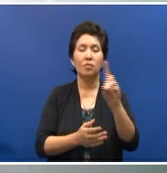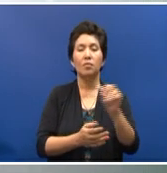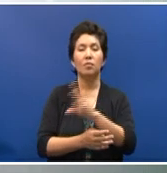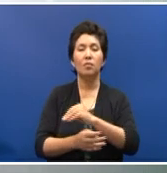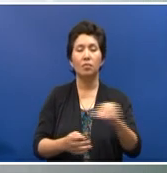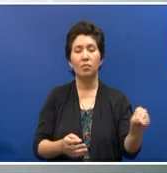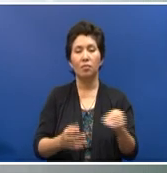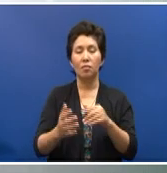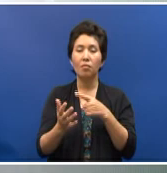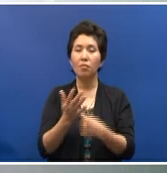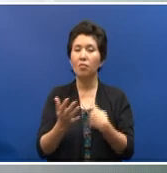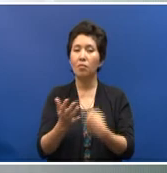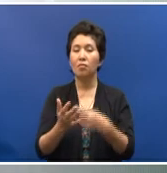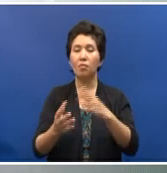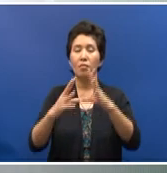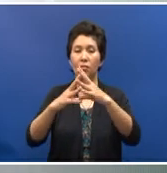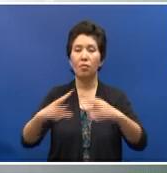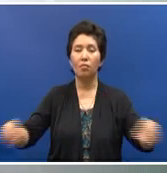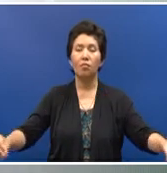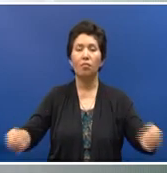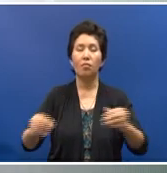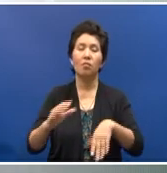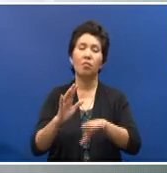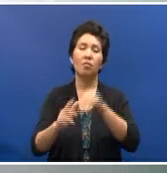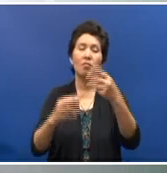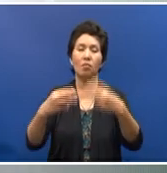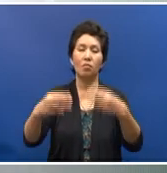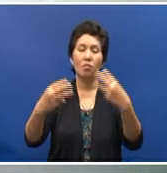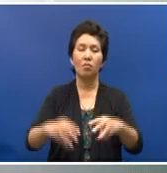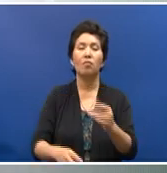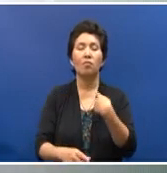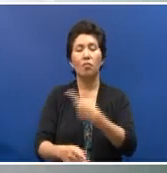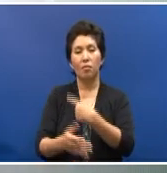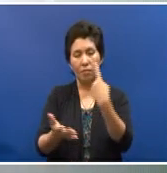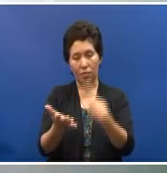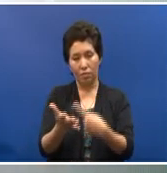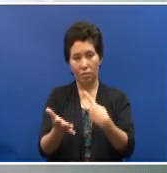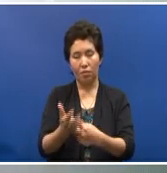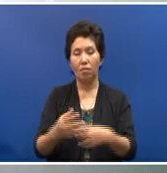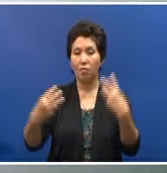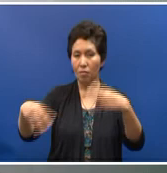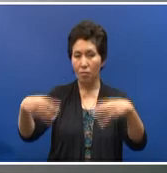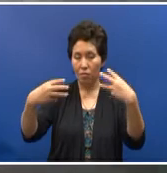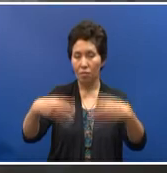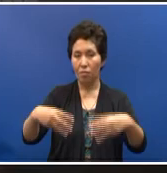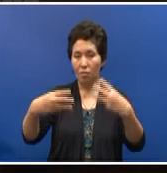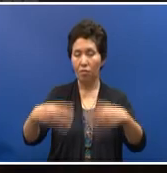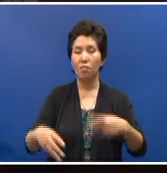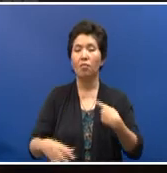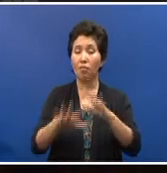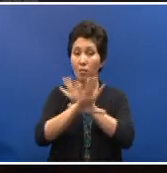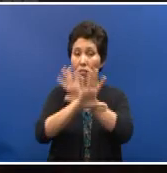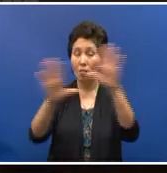and ordeals, laws, and warfare. Okay, and when we discuss about warfare, you have to